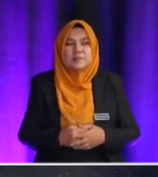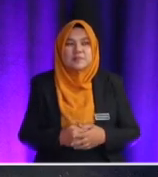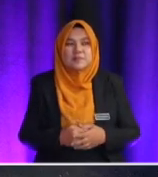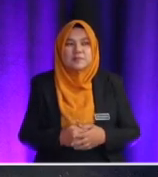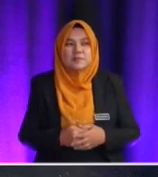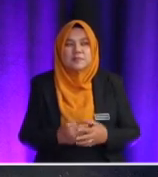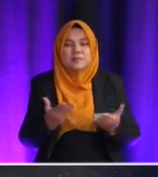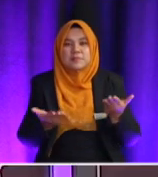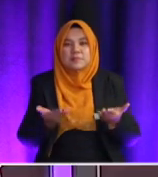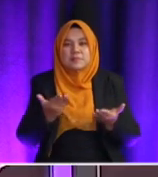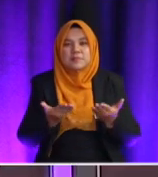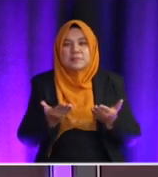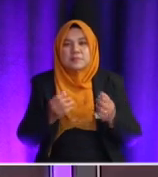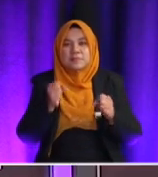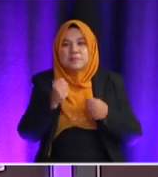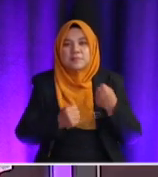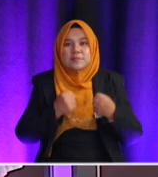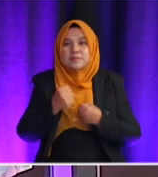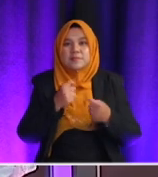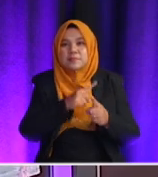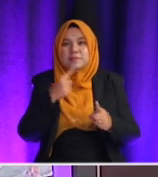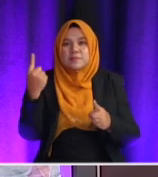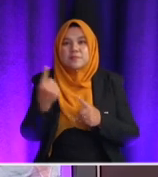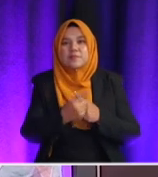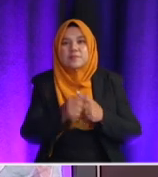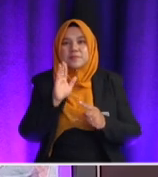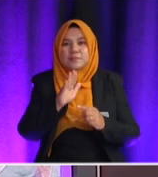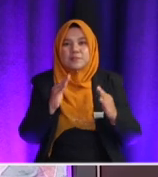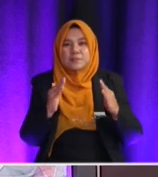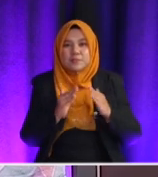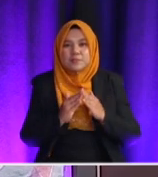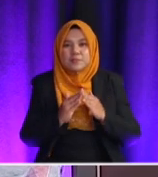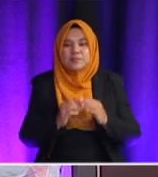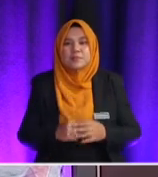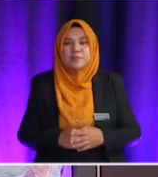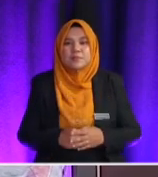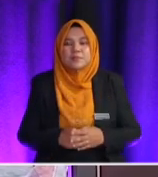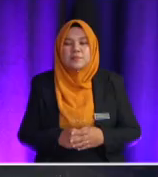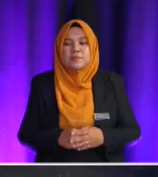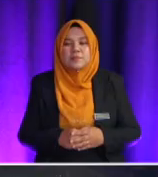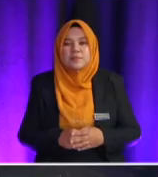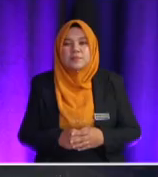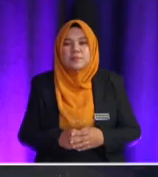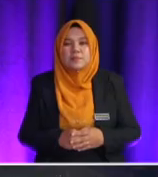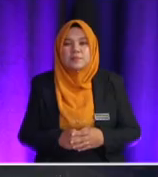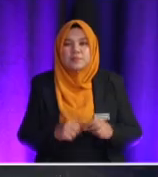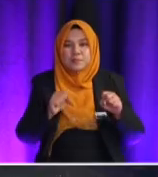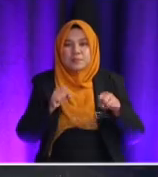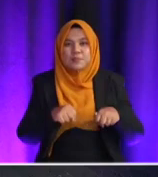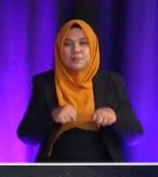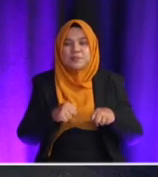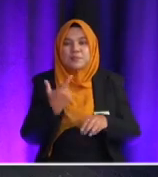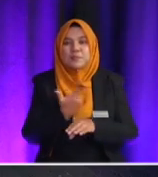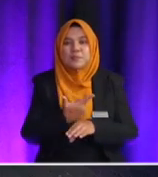can, walk around your house, and it's a good one actually. Okay. Or maybe Asila can have Kaisara as her coach. Yes,